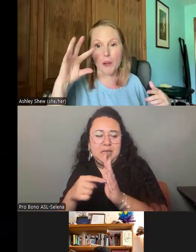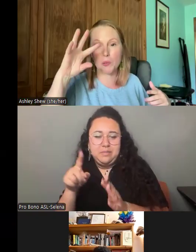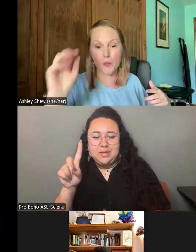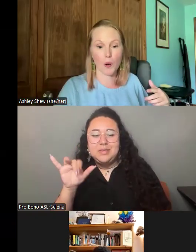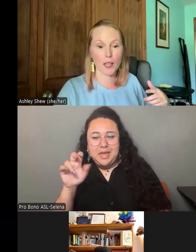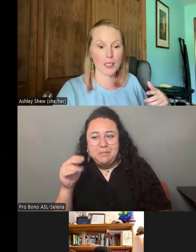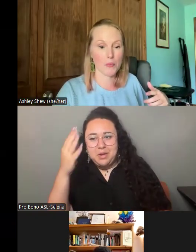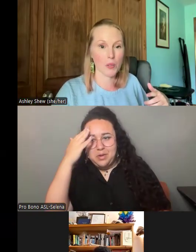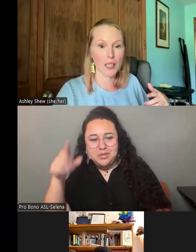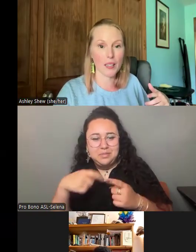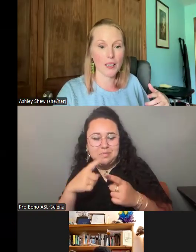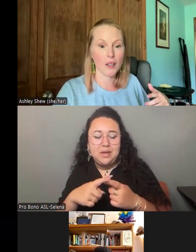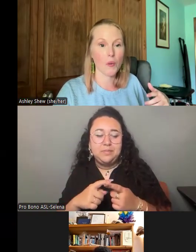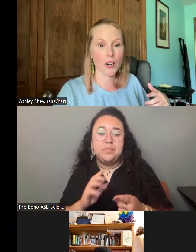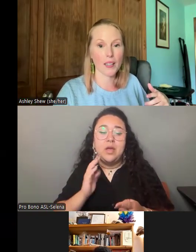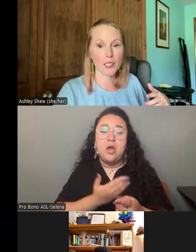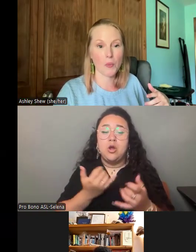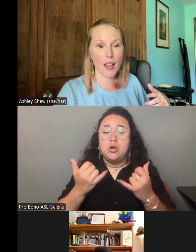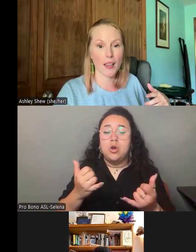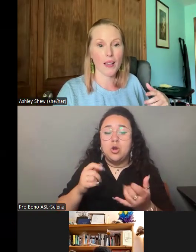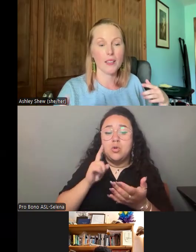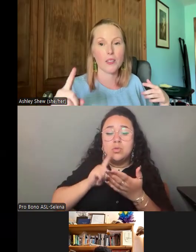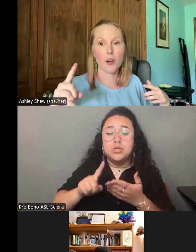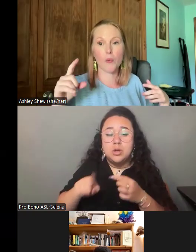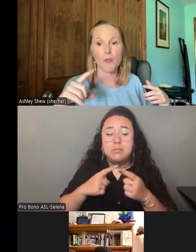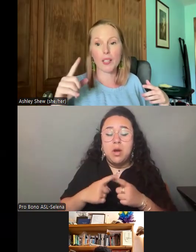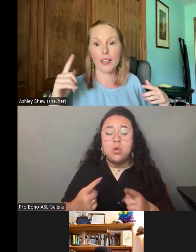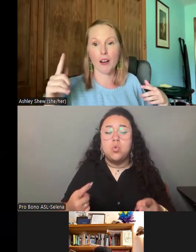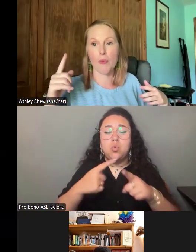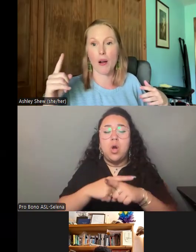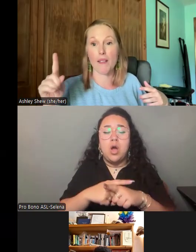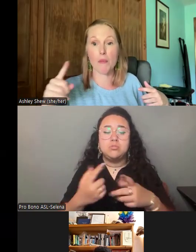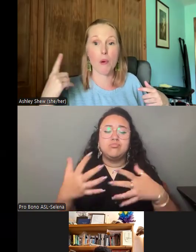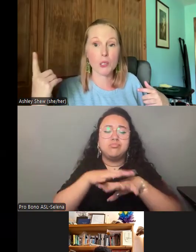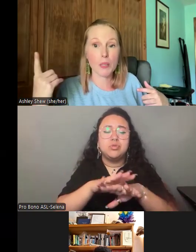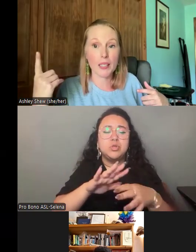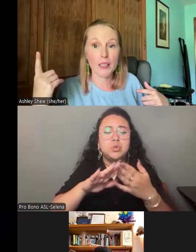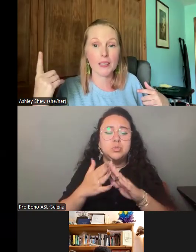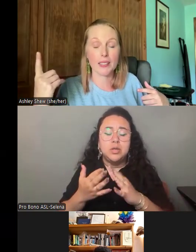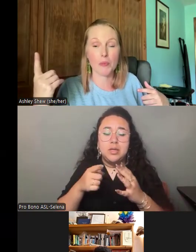is about sort of cross-community work in this way. So we really care about having